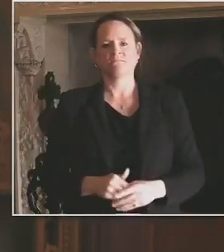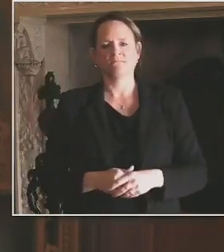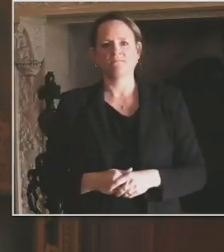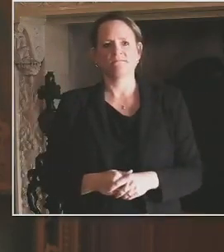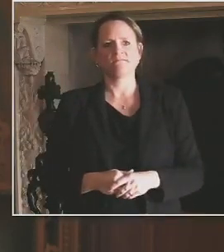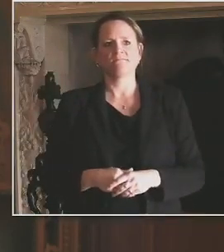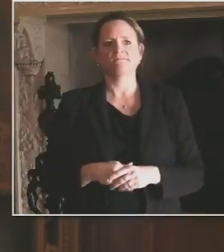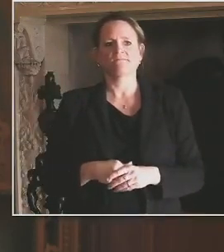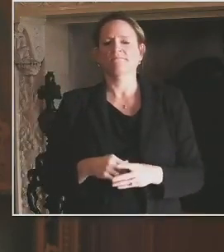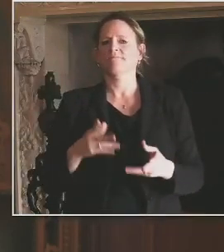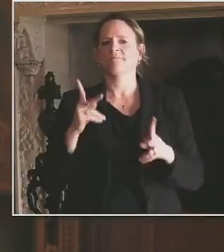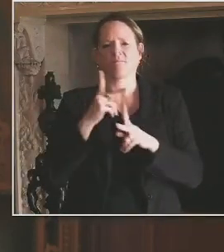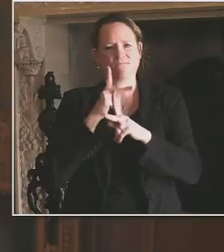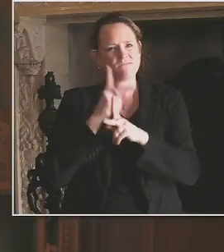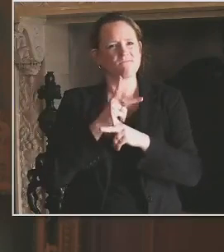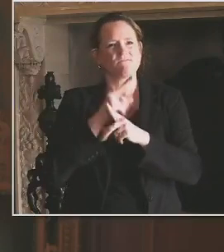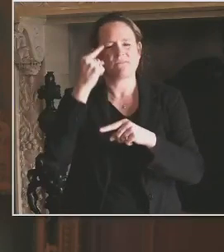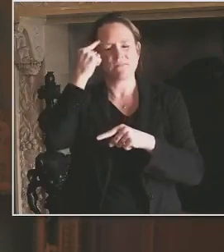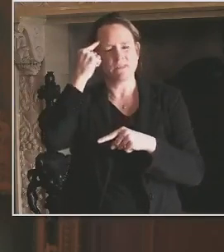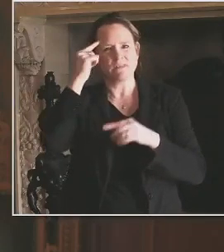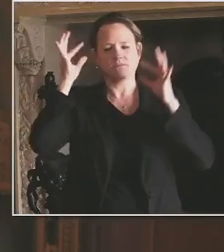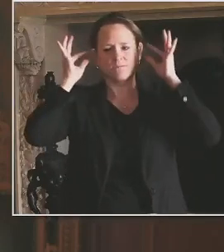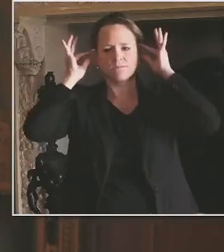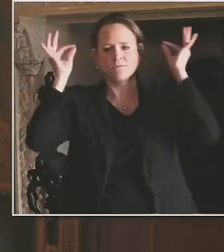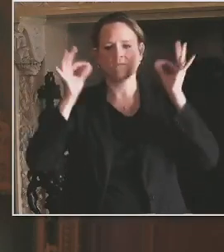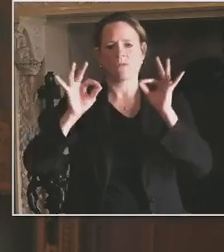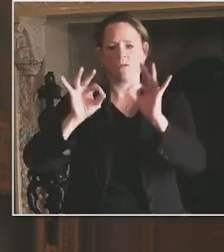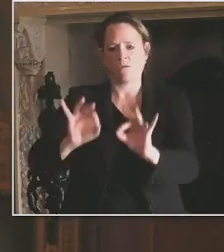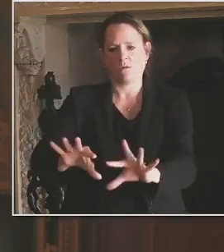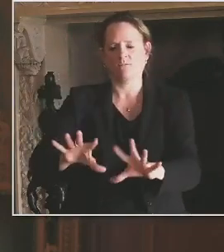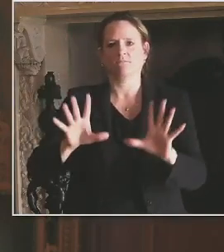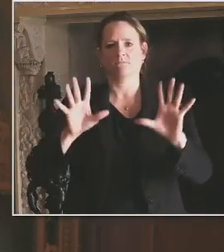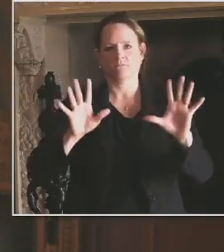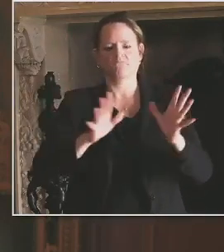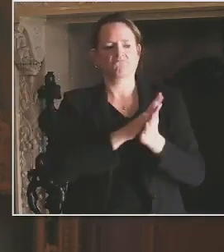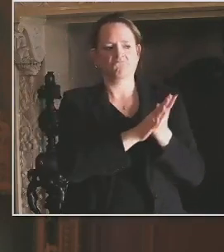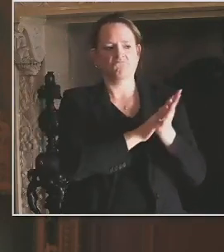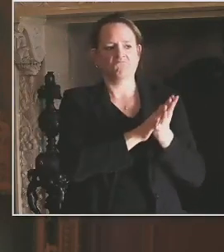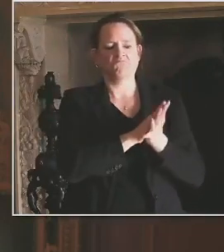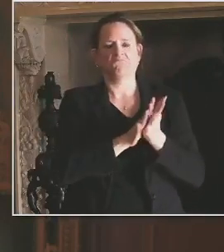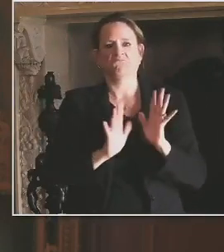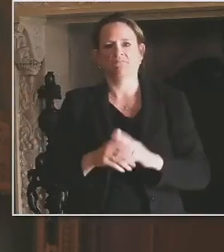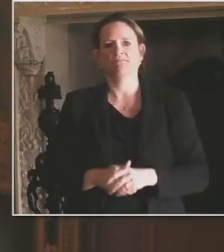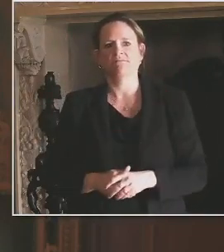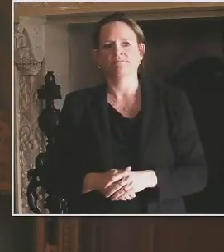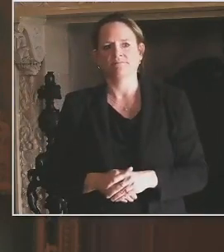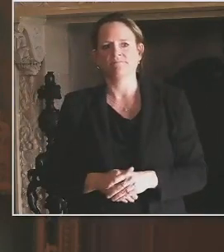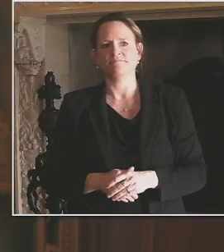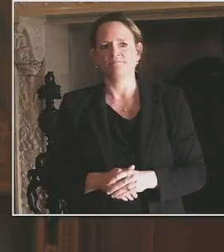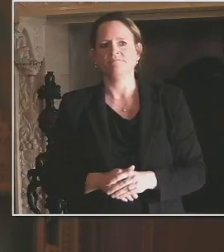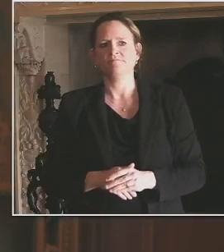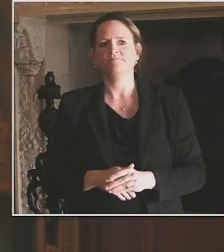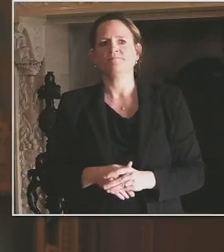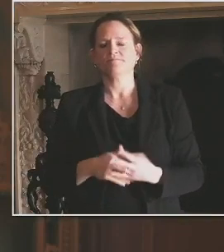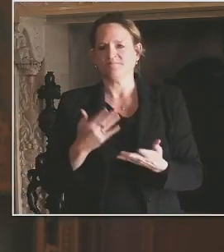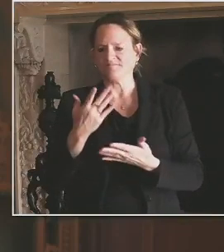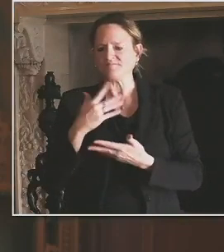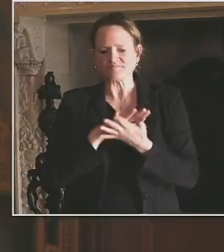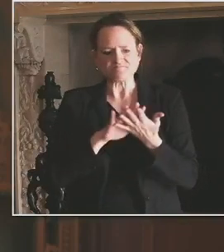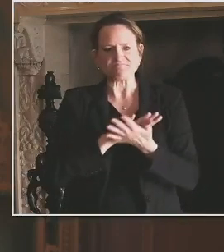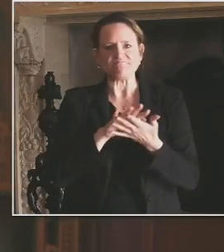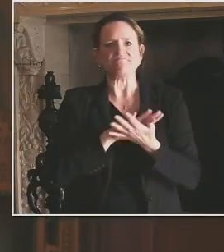it's not by itself the strategy, the most important strategy, but as a combination of hand hygiene and physical distancing, really tremendously